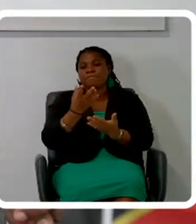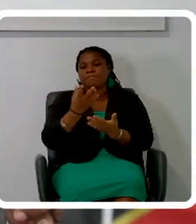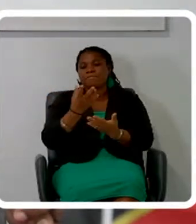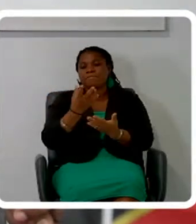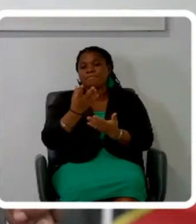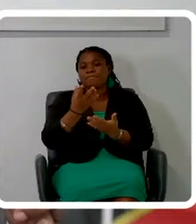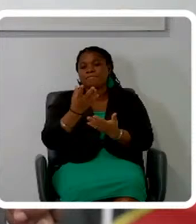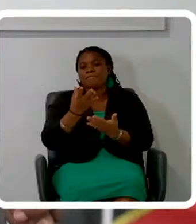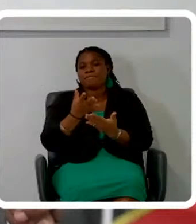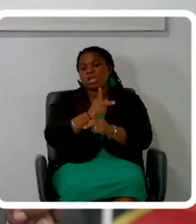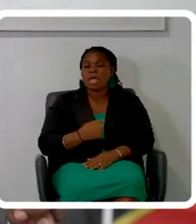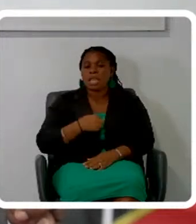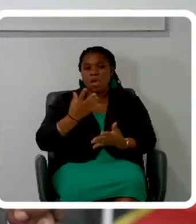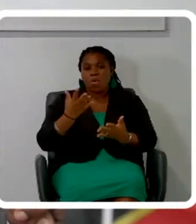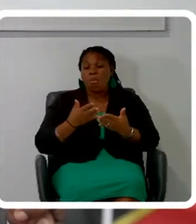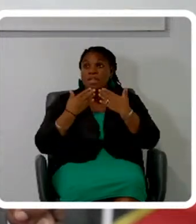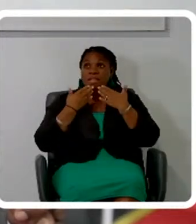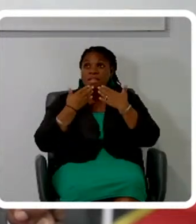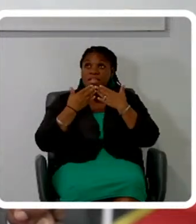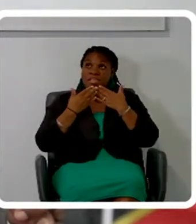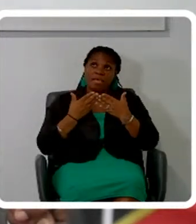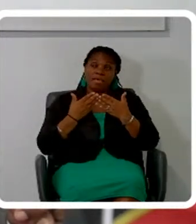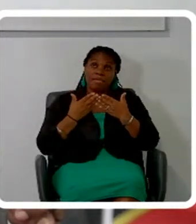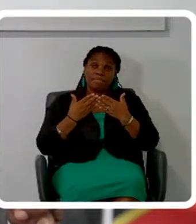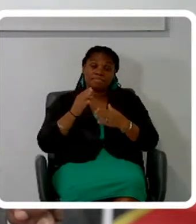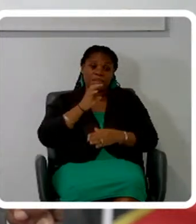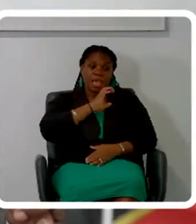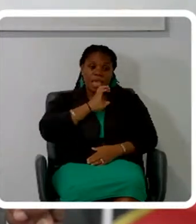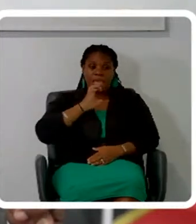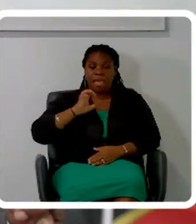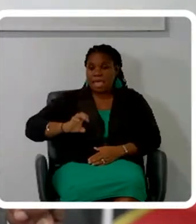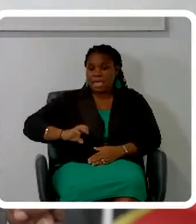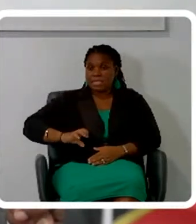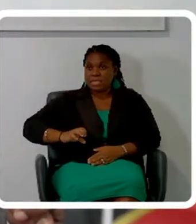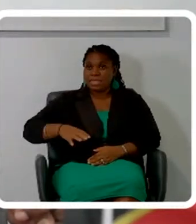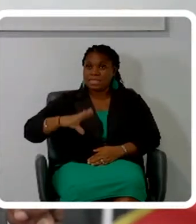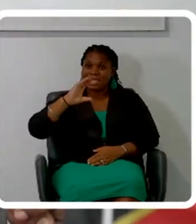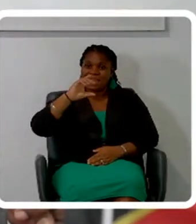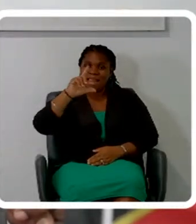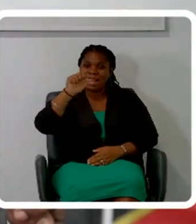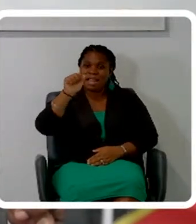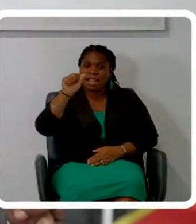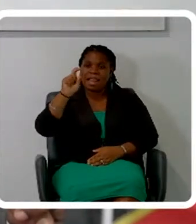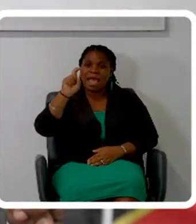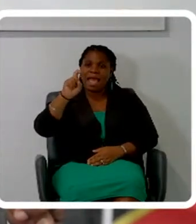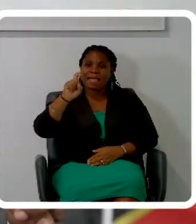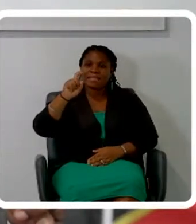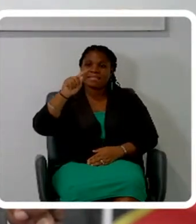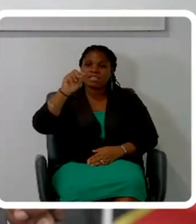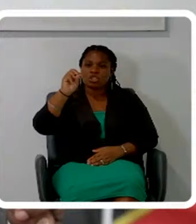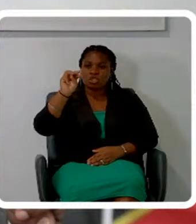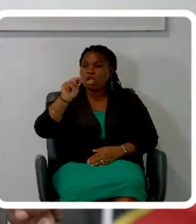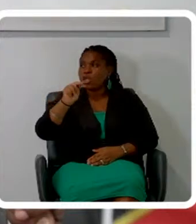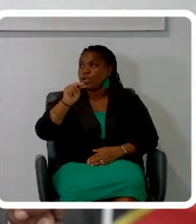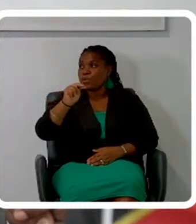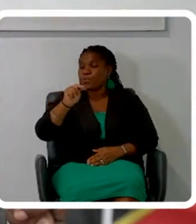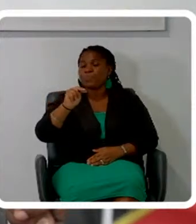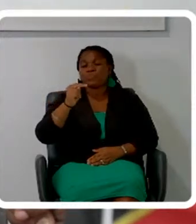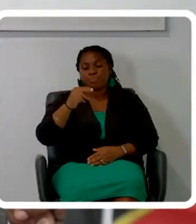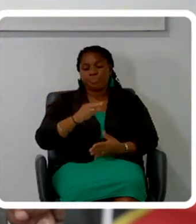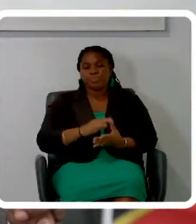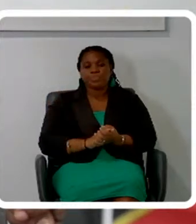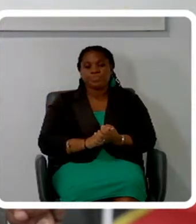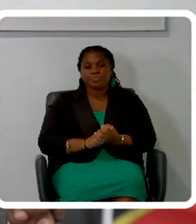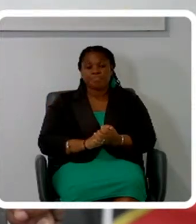thank Her Excellency Harriet Claxton, our special envoy, who has facilitated that. As you know, the top leadership